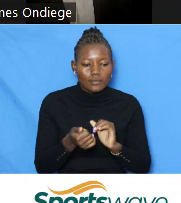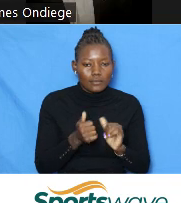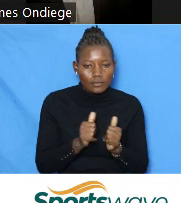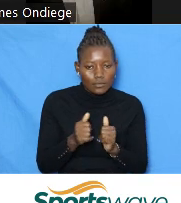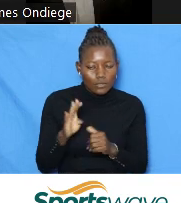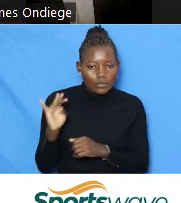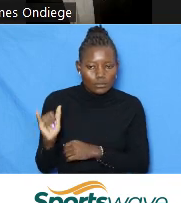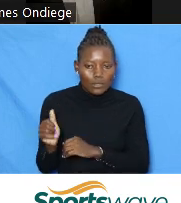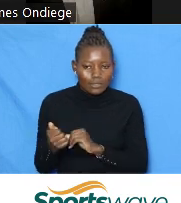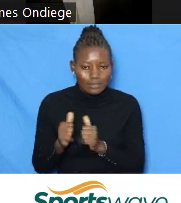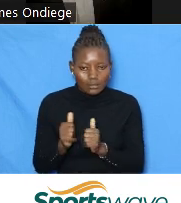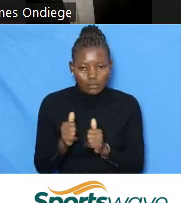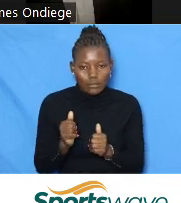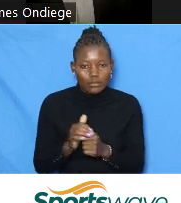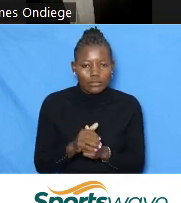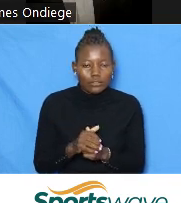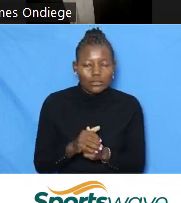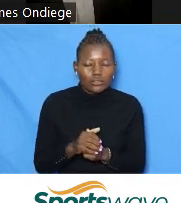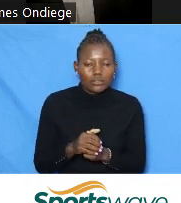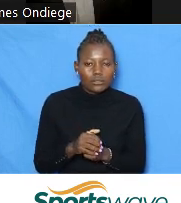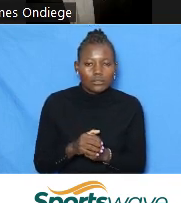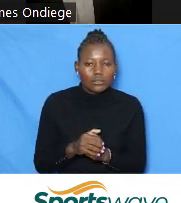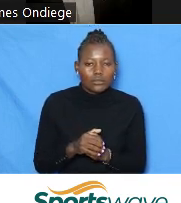sports teams need to